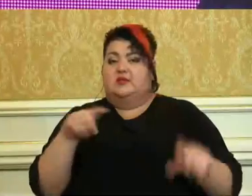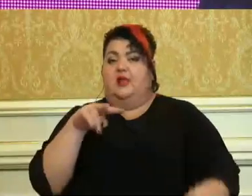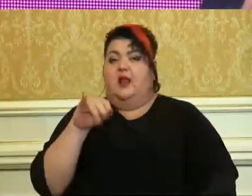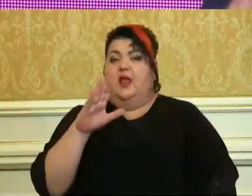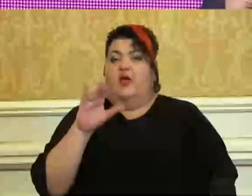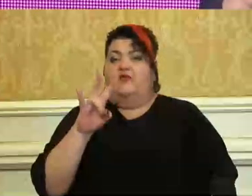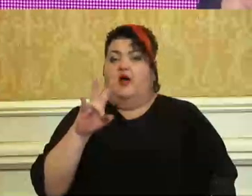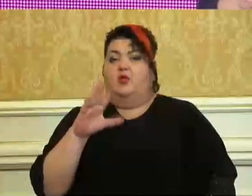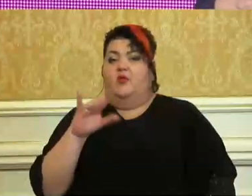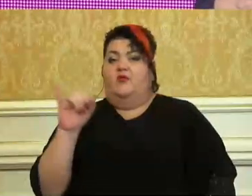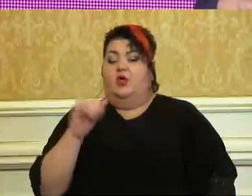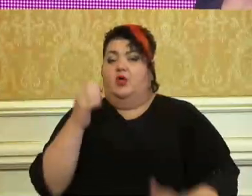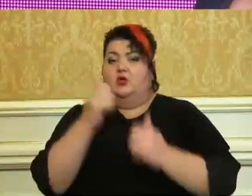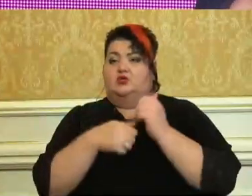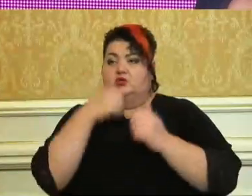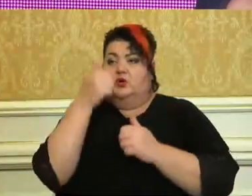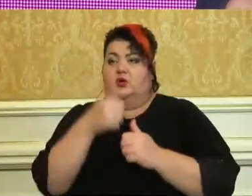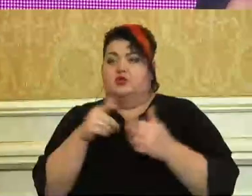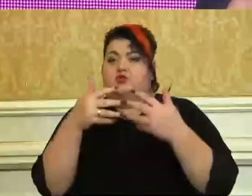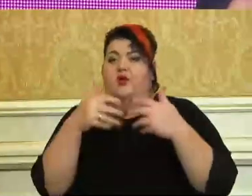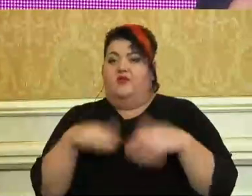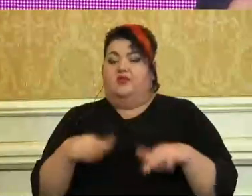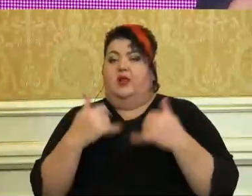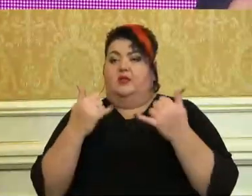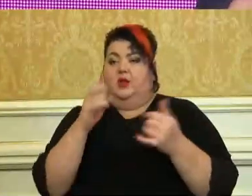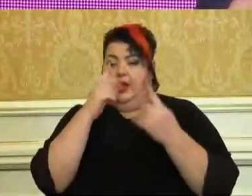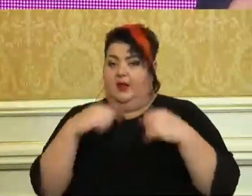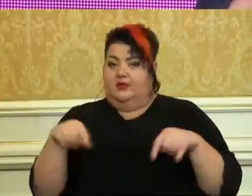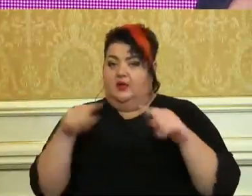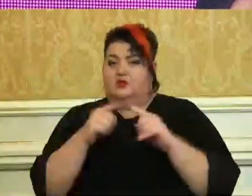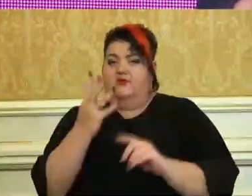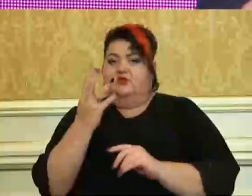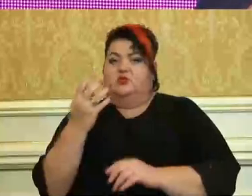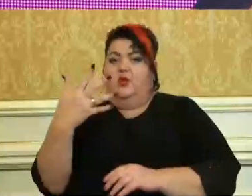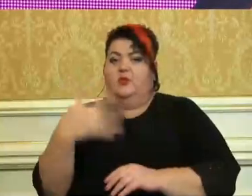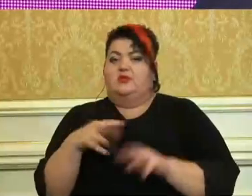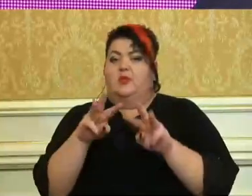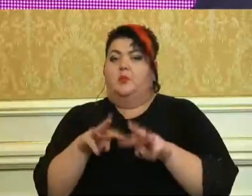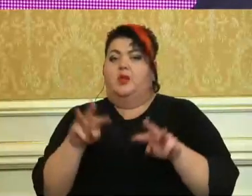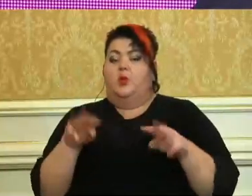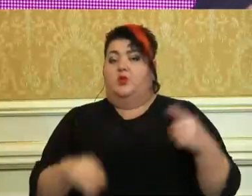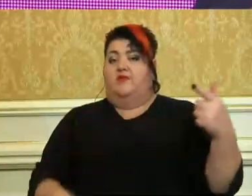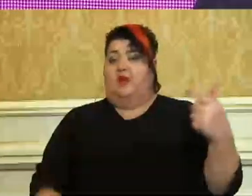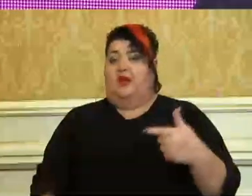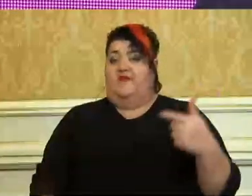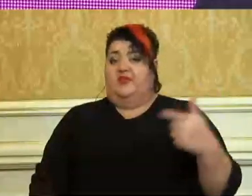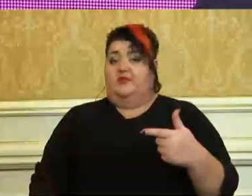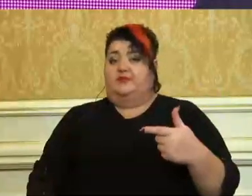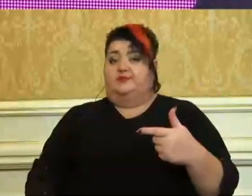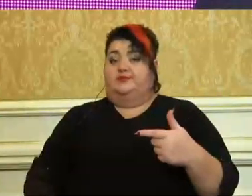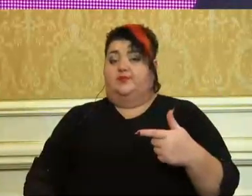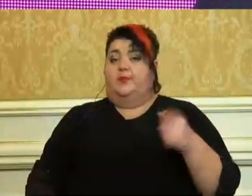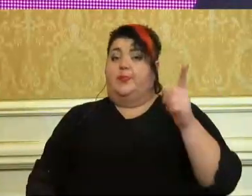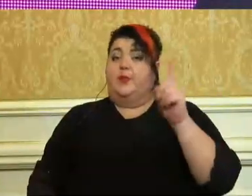Institutes, and we came to the conclusion that this is the annual loss for Ukraine is about 450 million